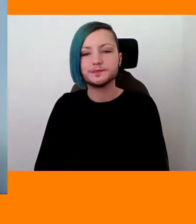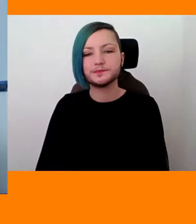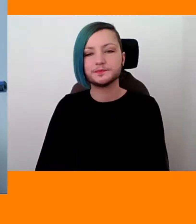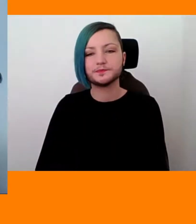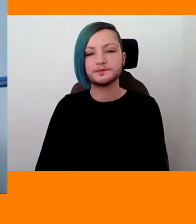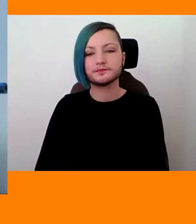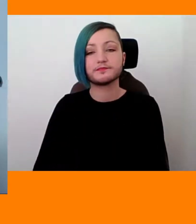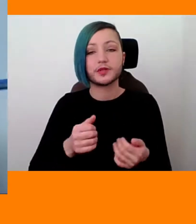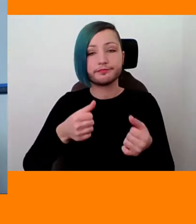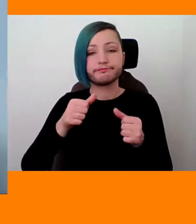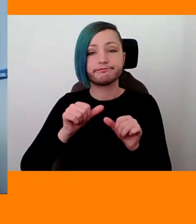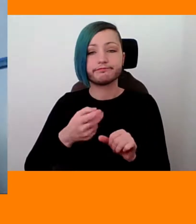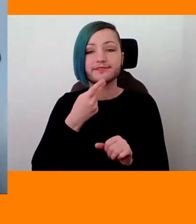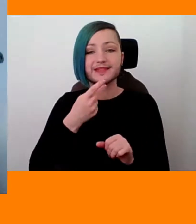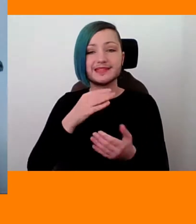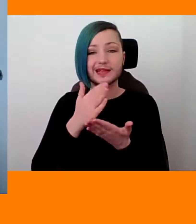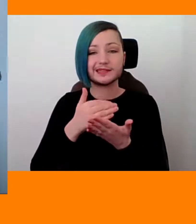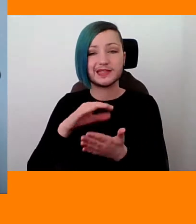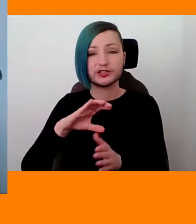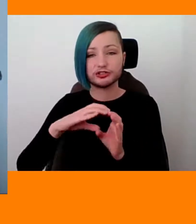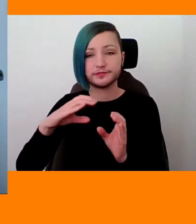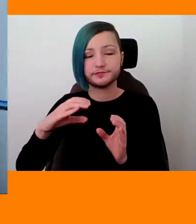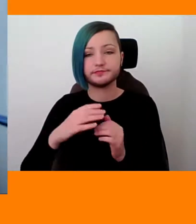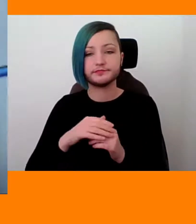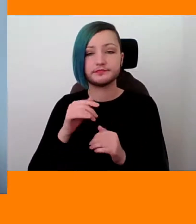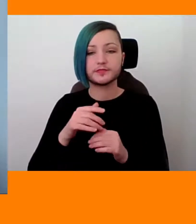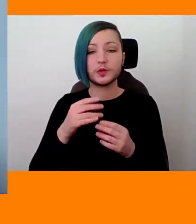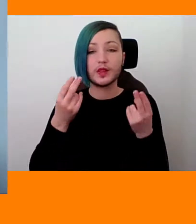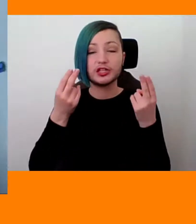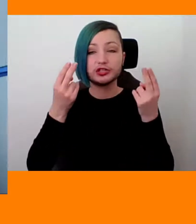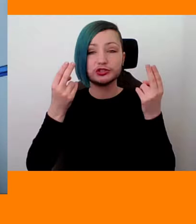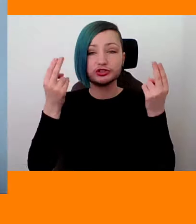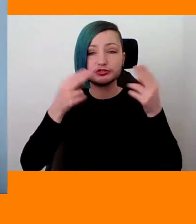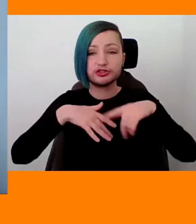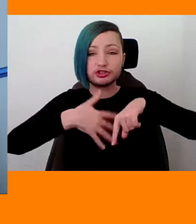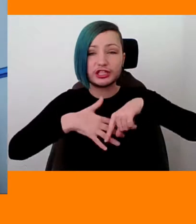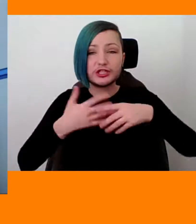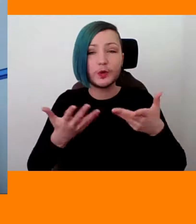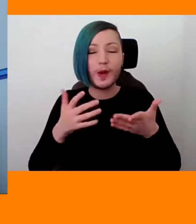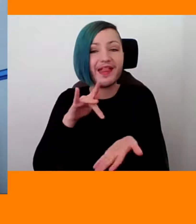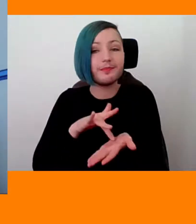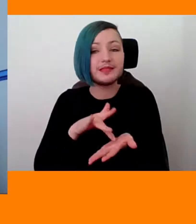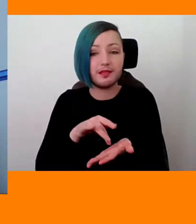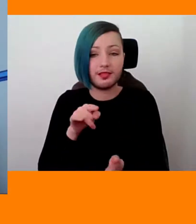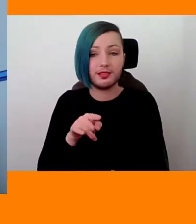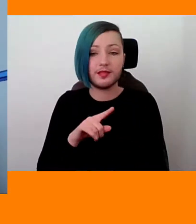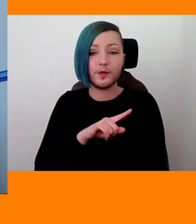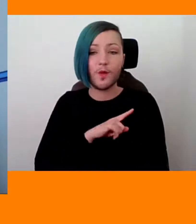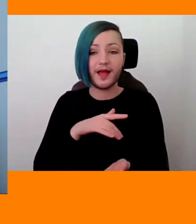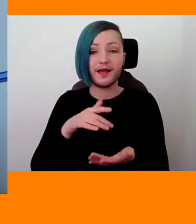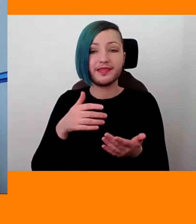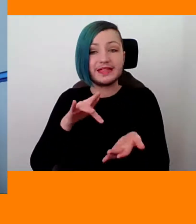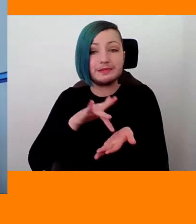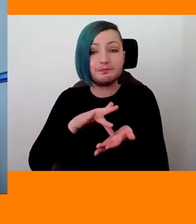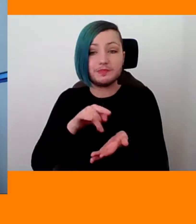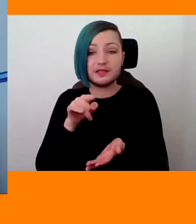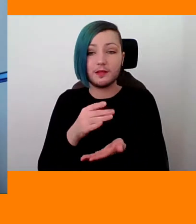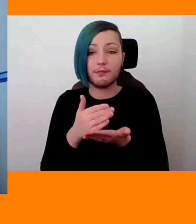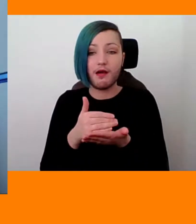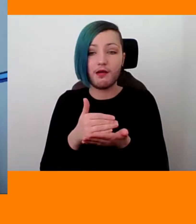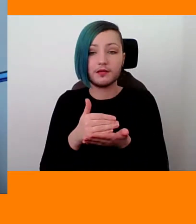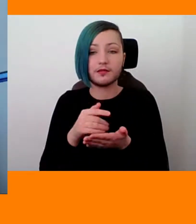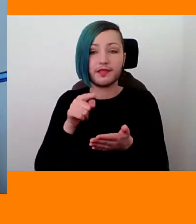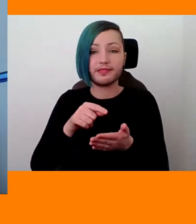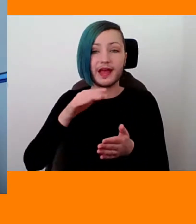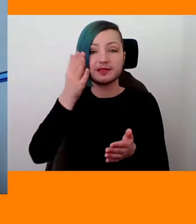And you want to do these shadows right in the middle, because in this middle section here, this is where it's going to be